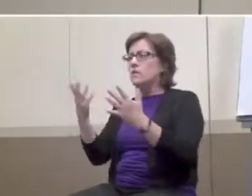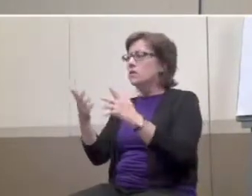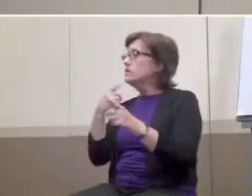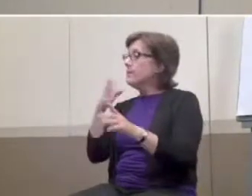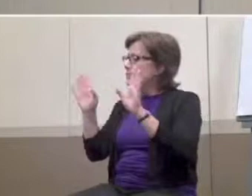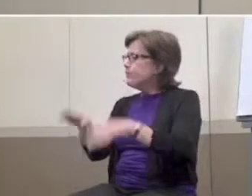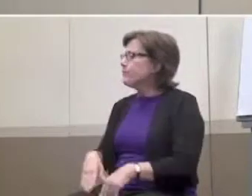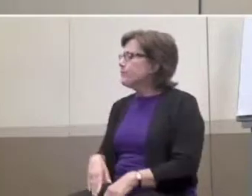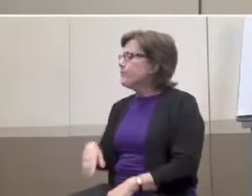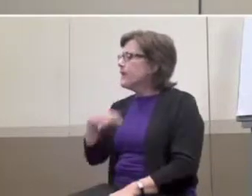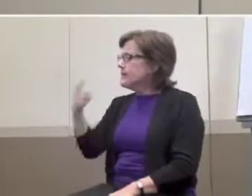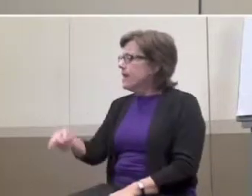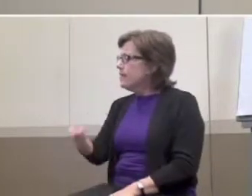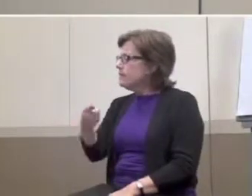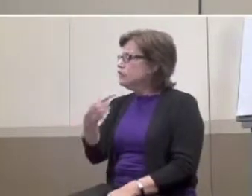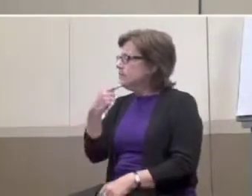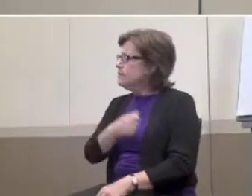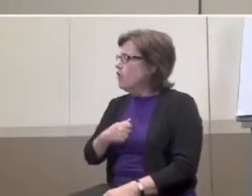tell them you're sorry,